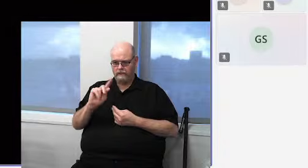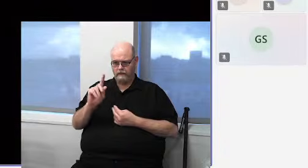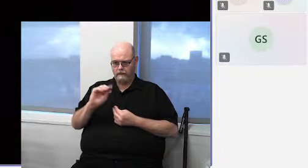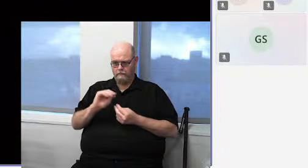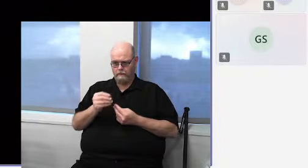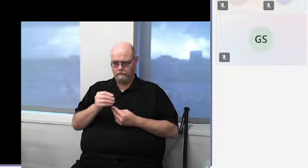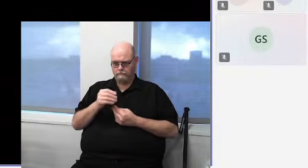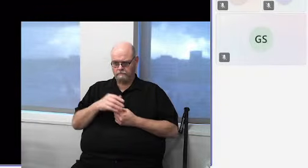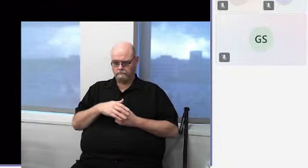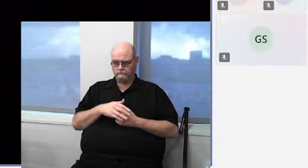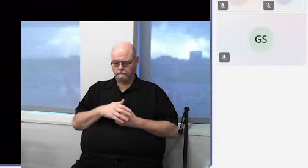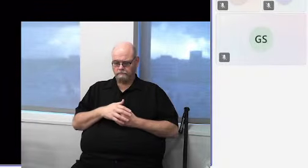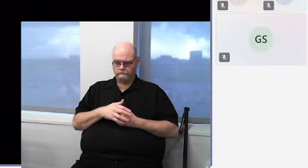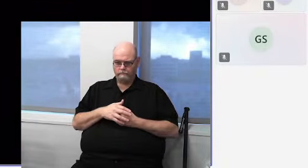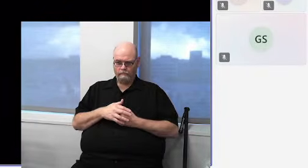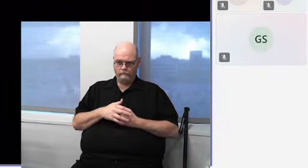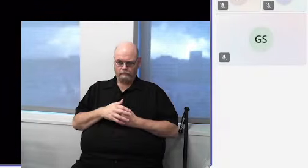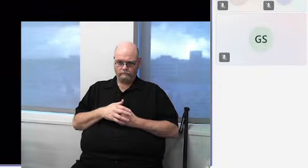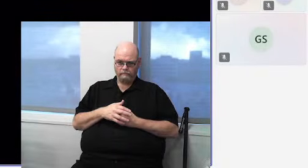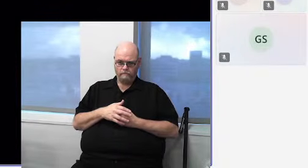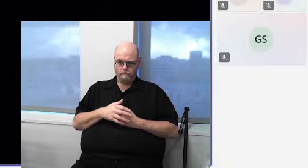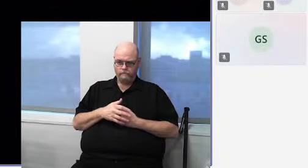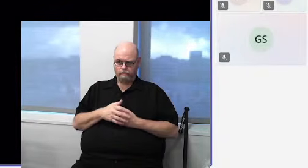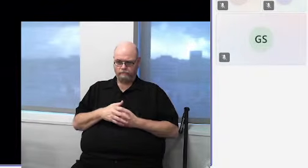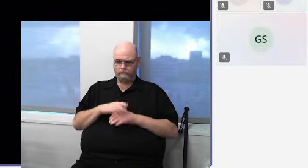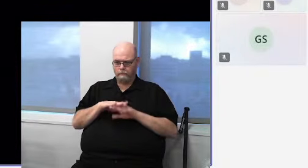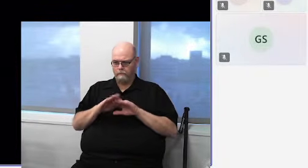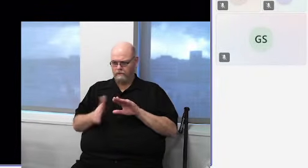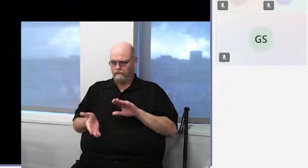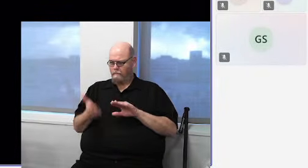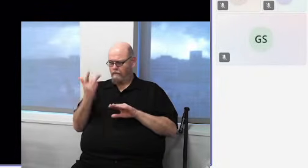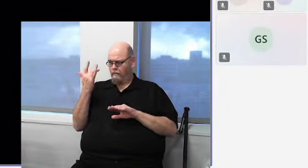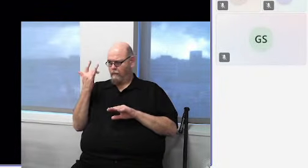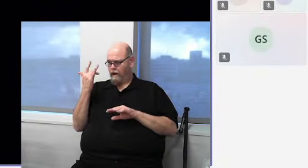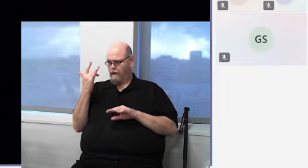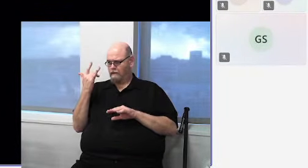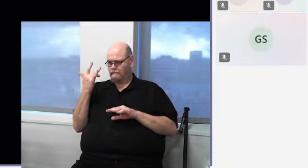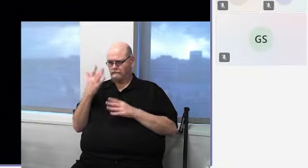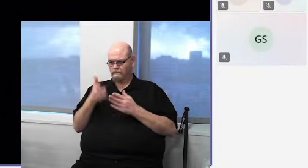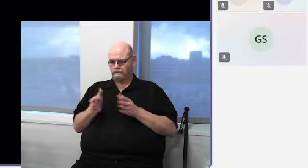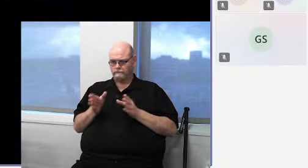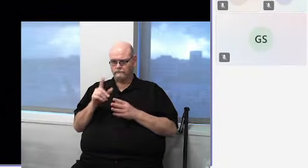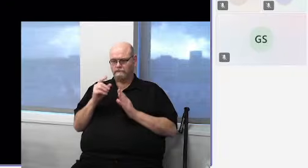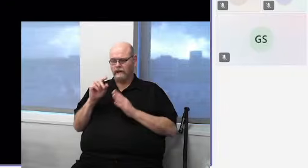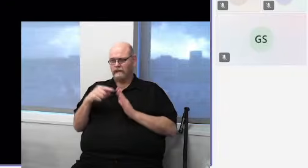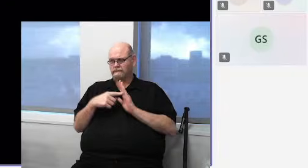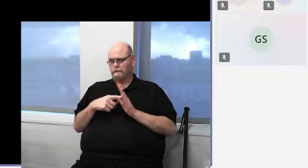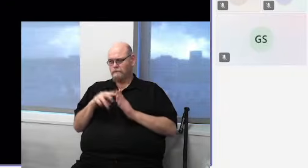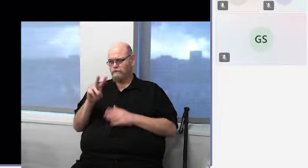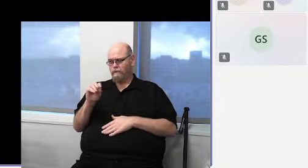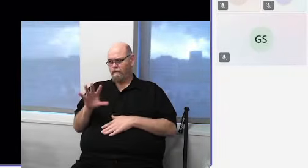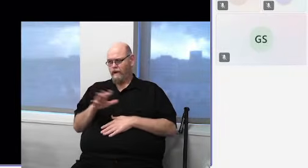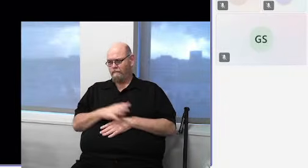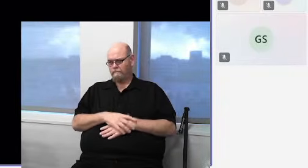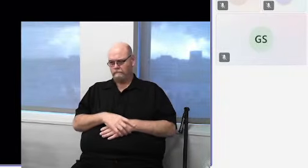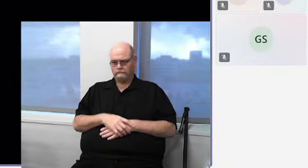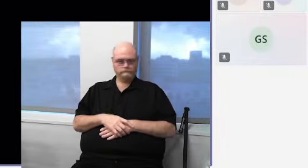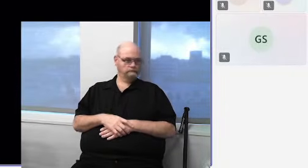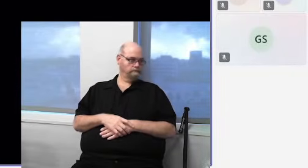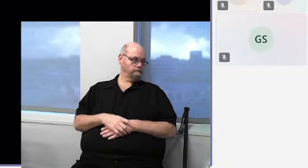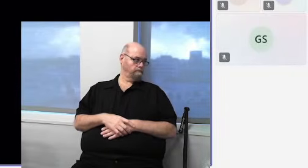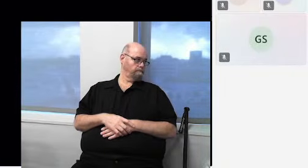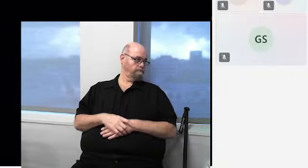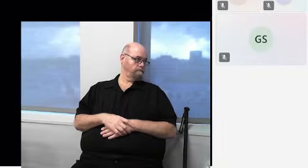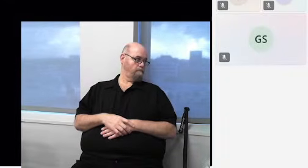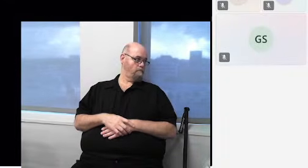understand where you're seeing that number. All right, let's get it up. But what's the reason for the drop off while we're getting it up? What are we getting up? 205?